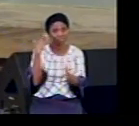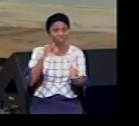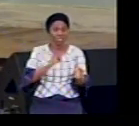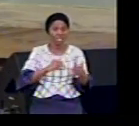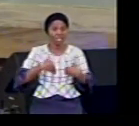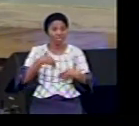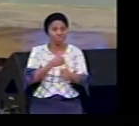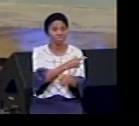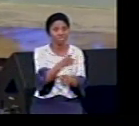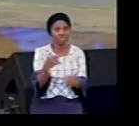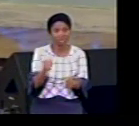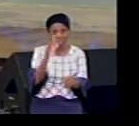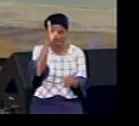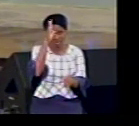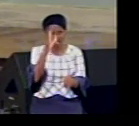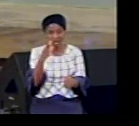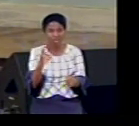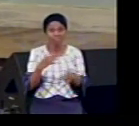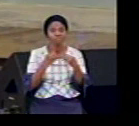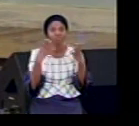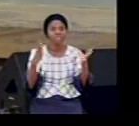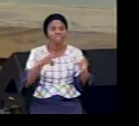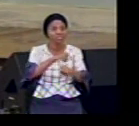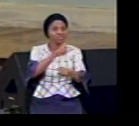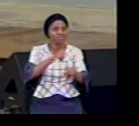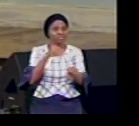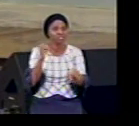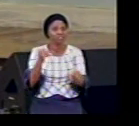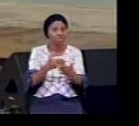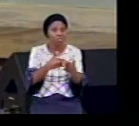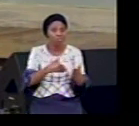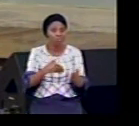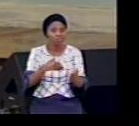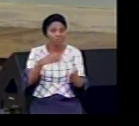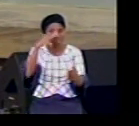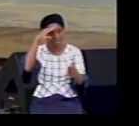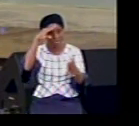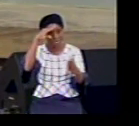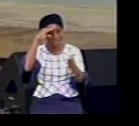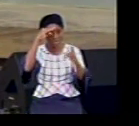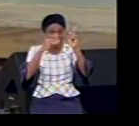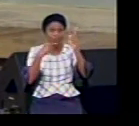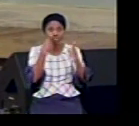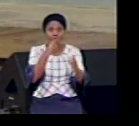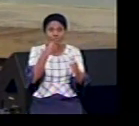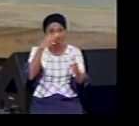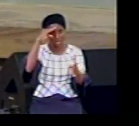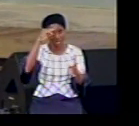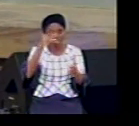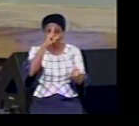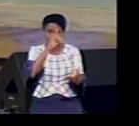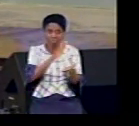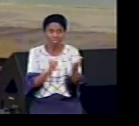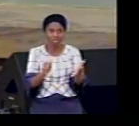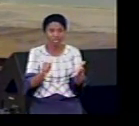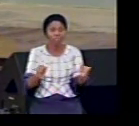a father of many nations, before him whom he believed,